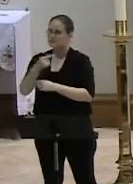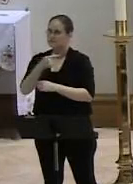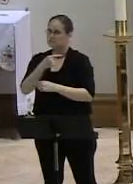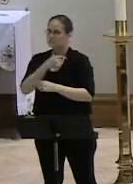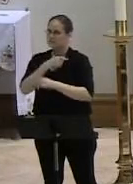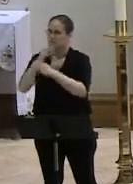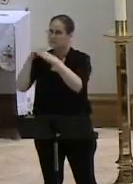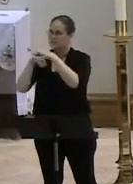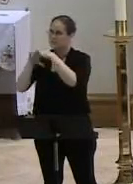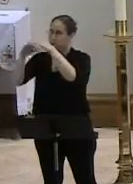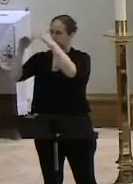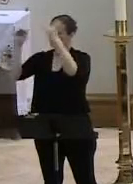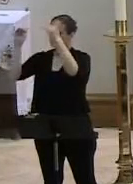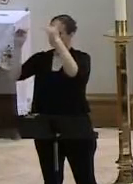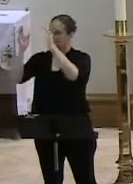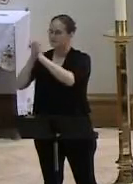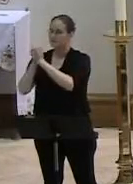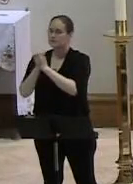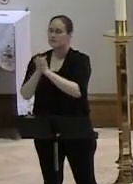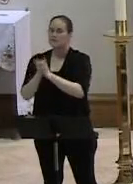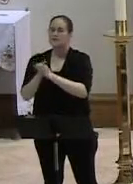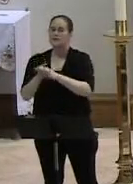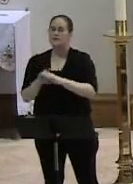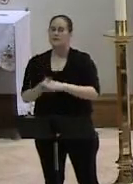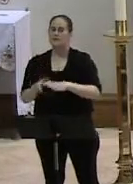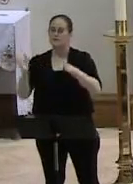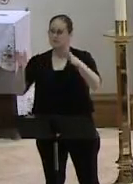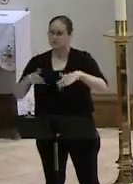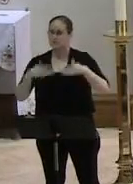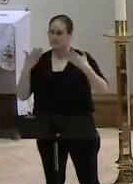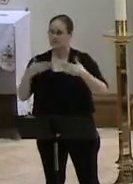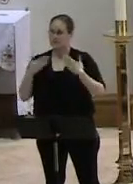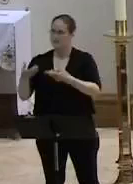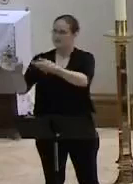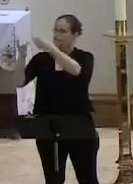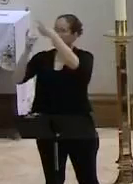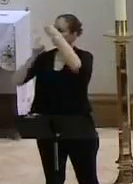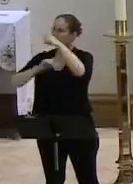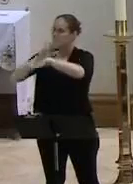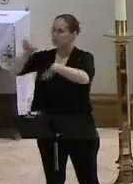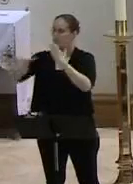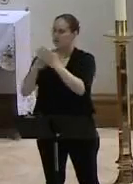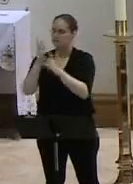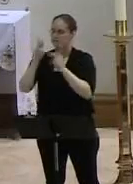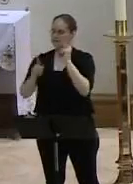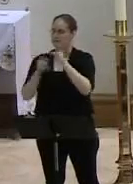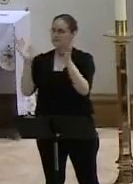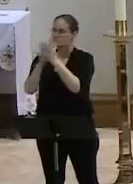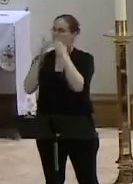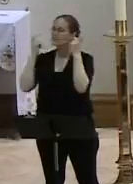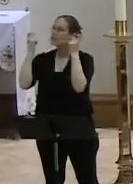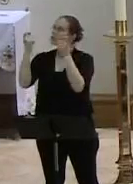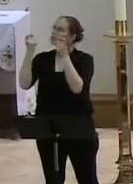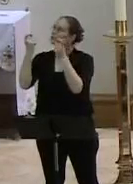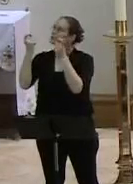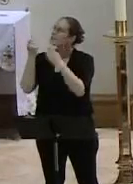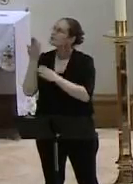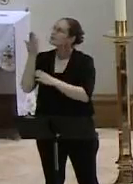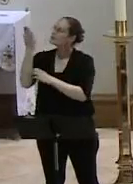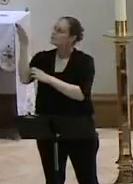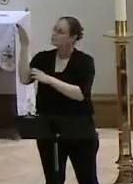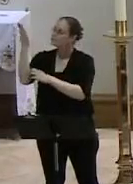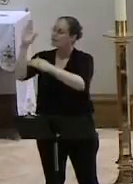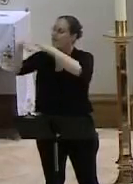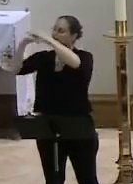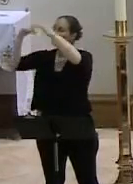before. Therefore, overcome with paschal joy, every land, every people exults in your praise, and even